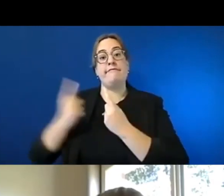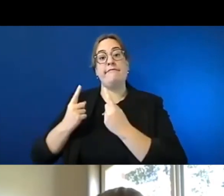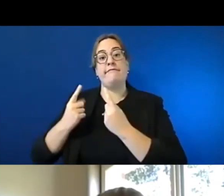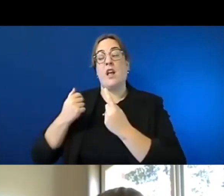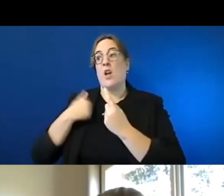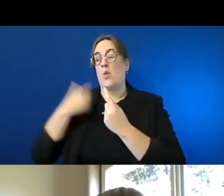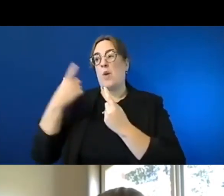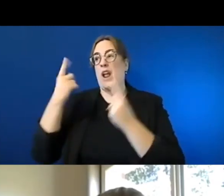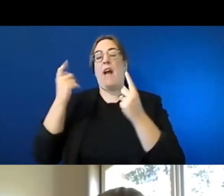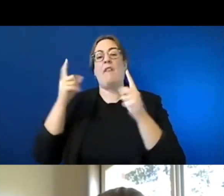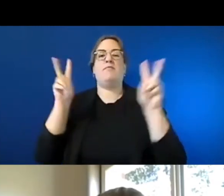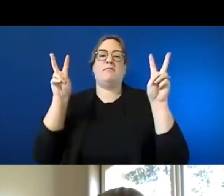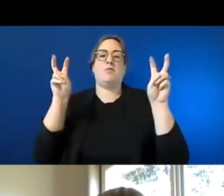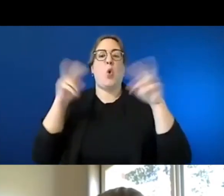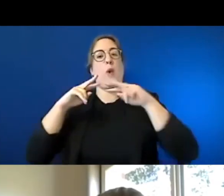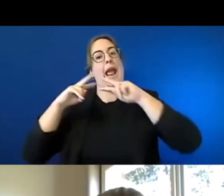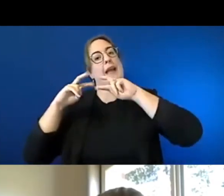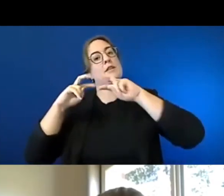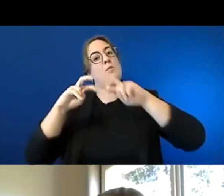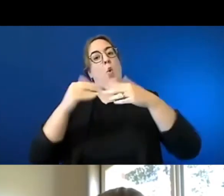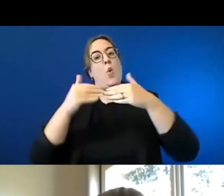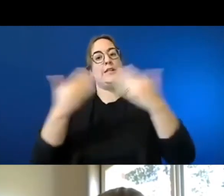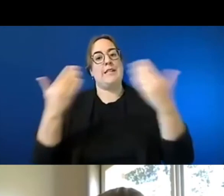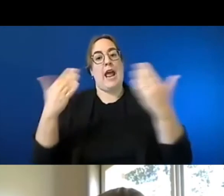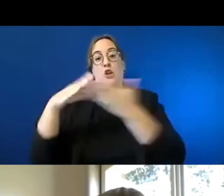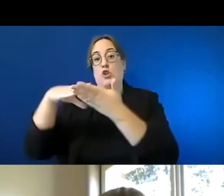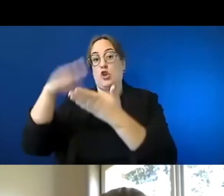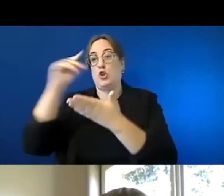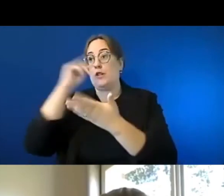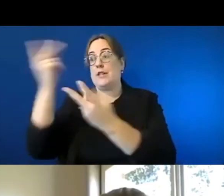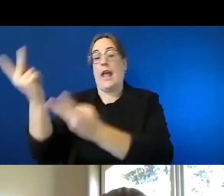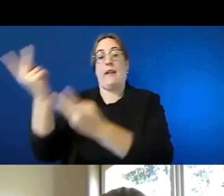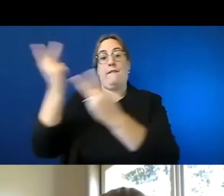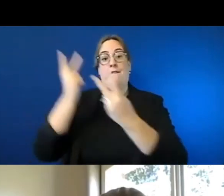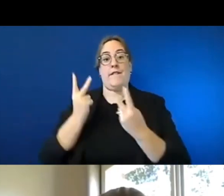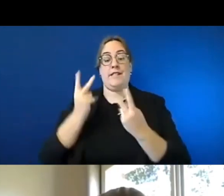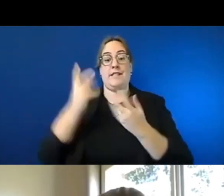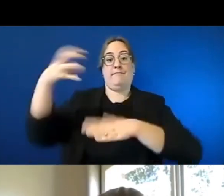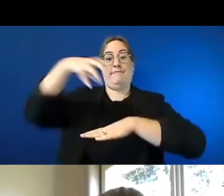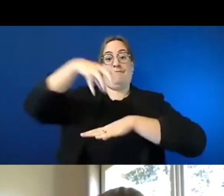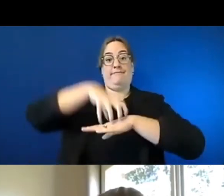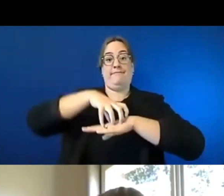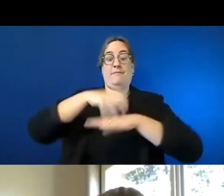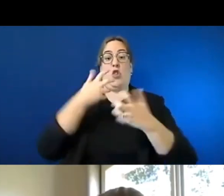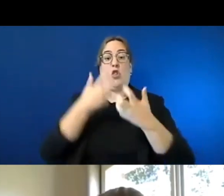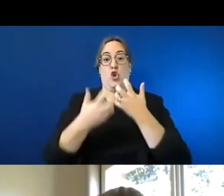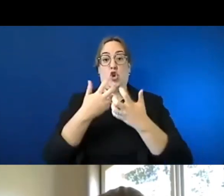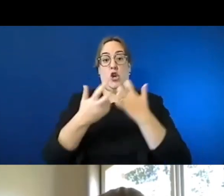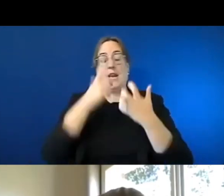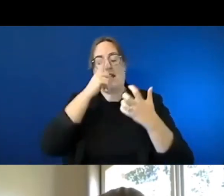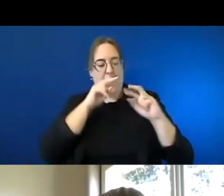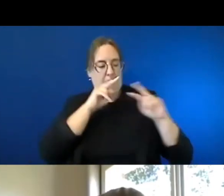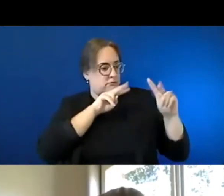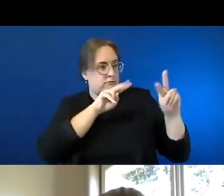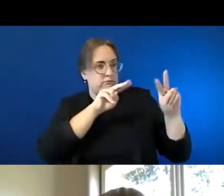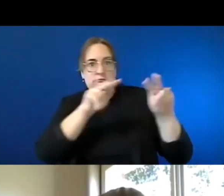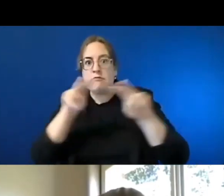days, where students can come on campus. So I think probably usually there's a representative there to talk to students.